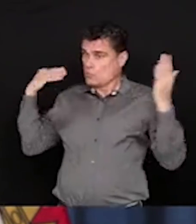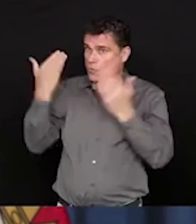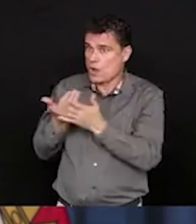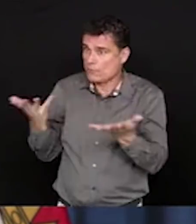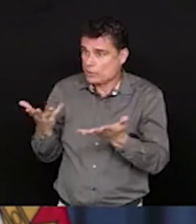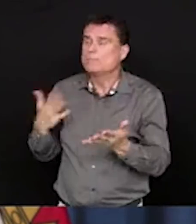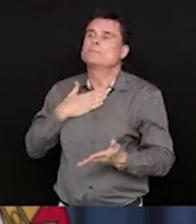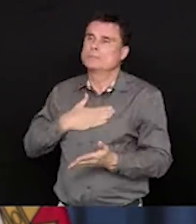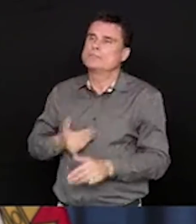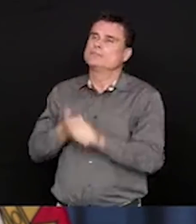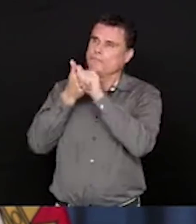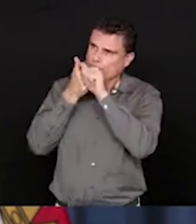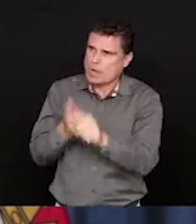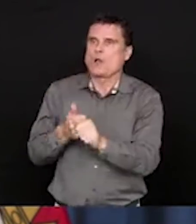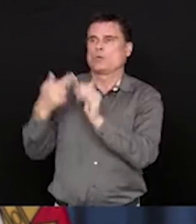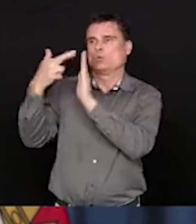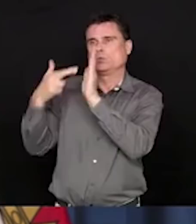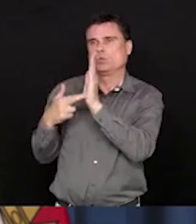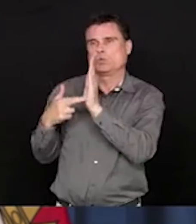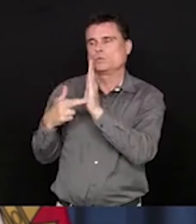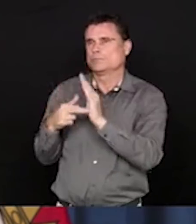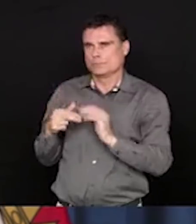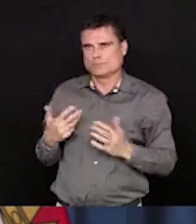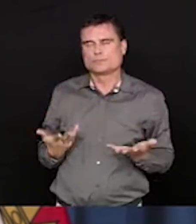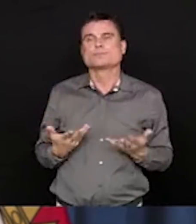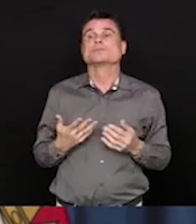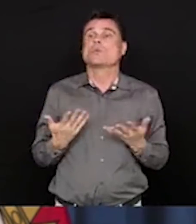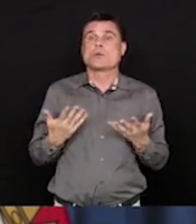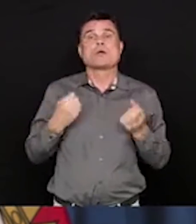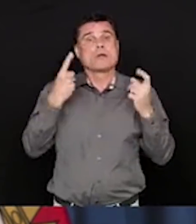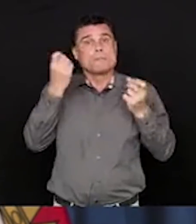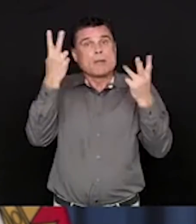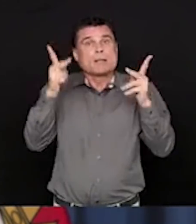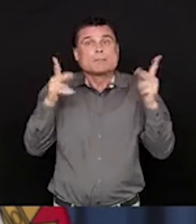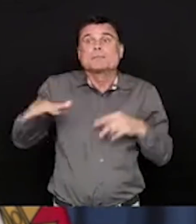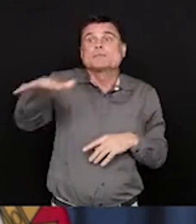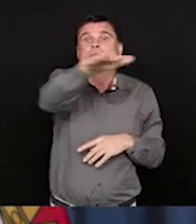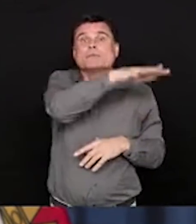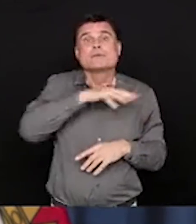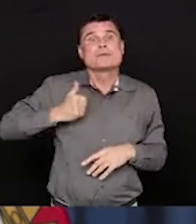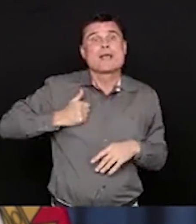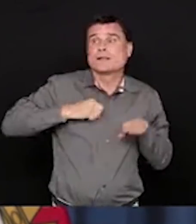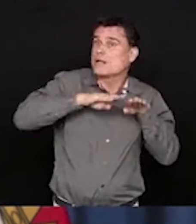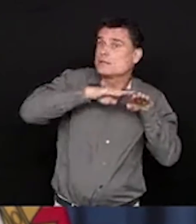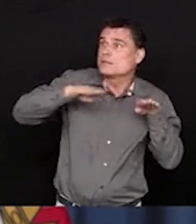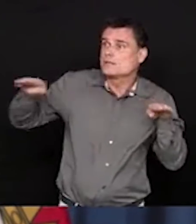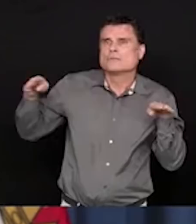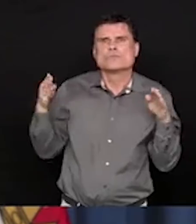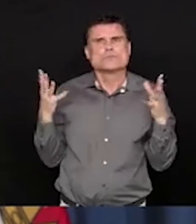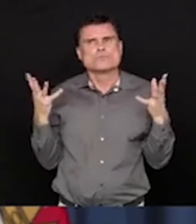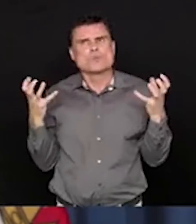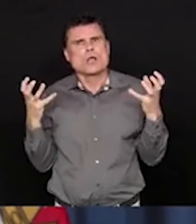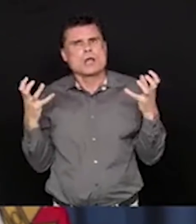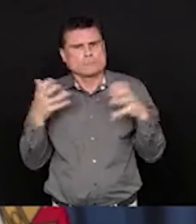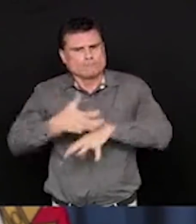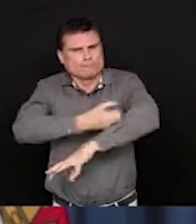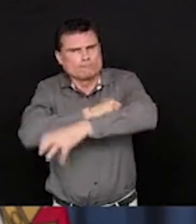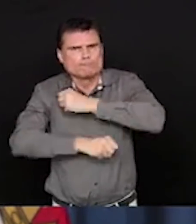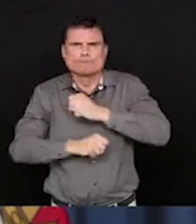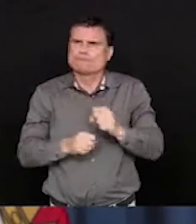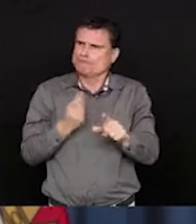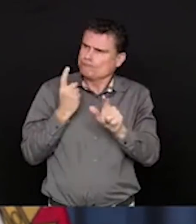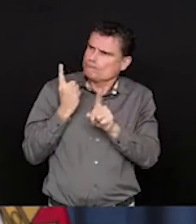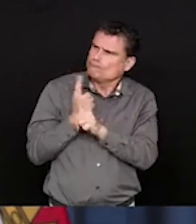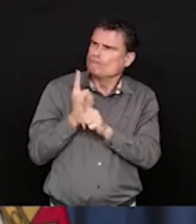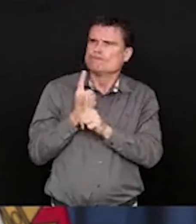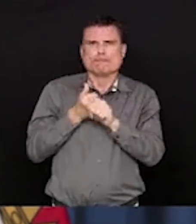the rules, but there will be cases where lack of information or lack of resources or both make it difficult to self-isolate. So